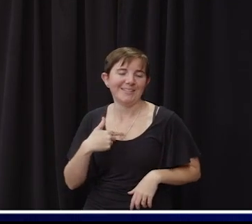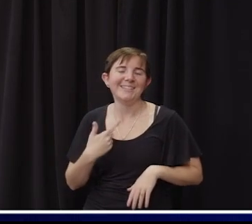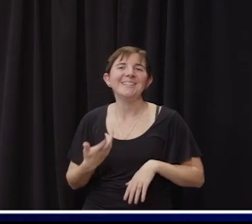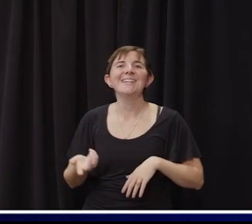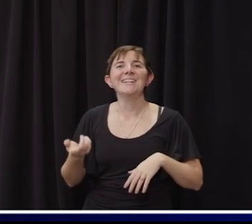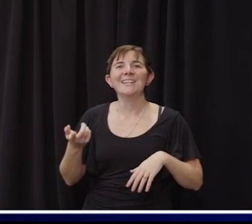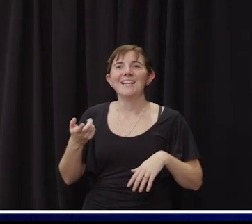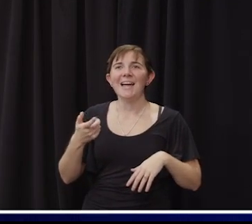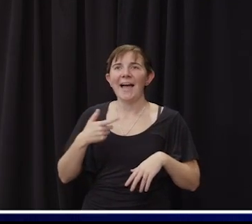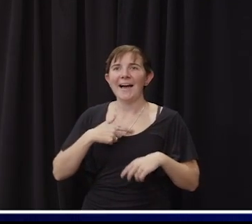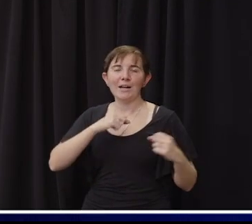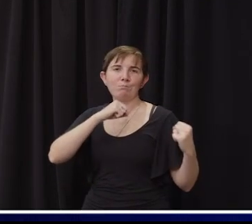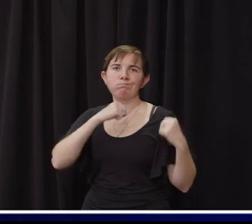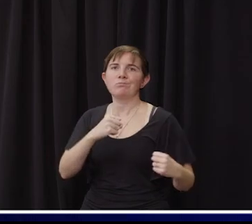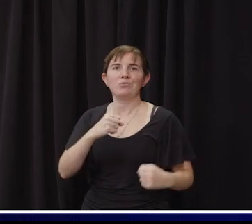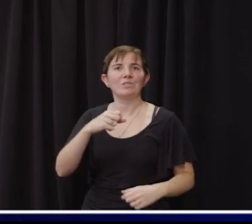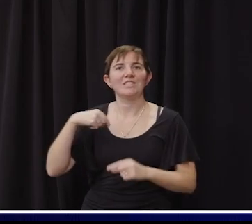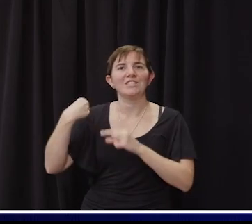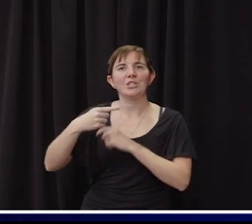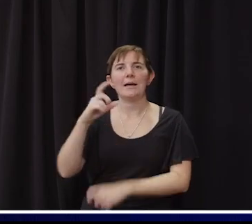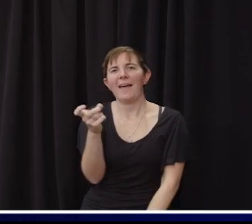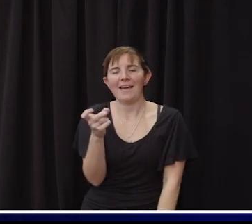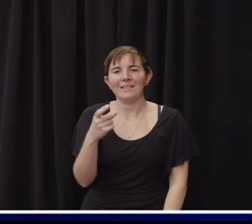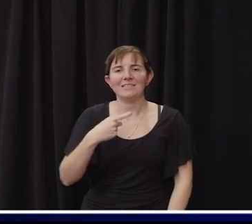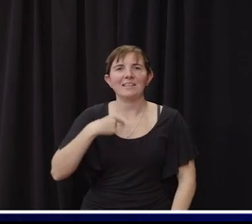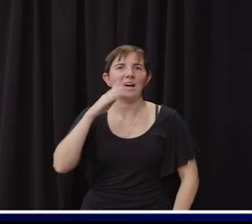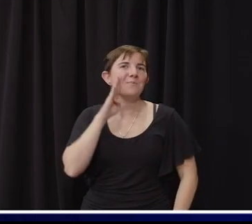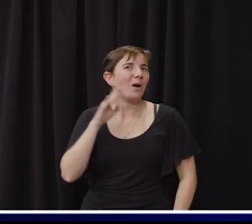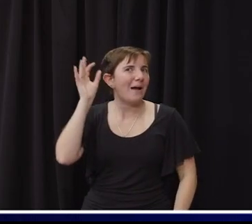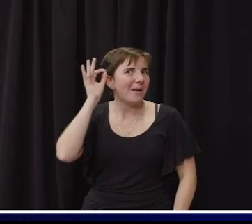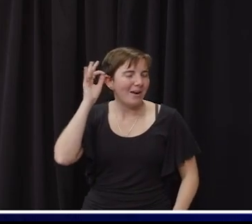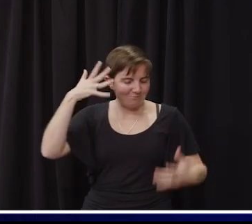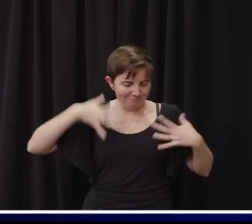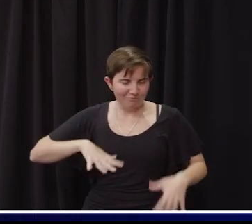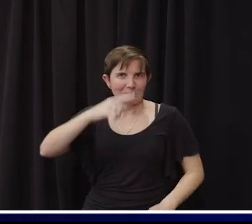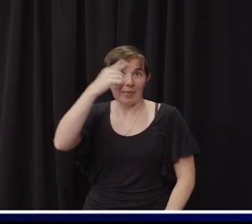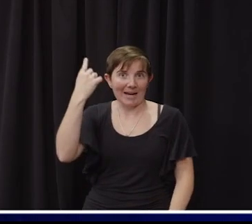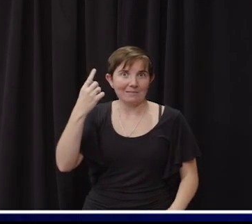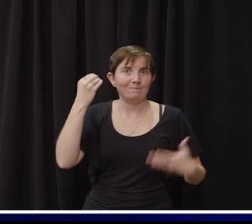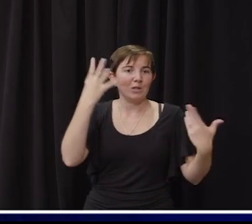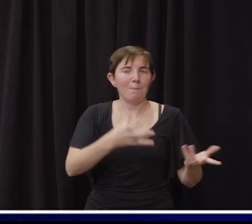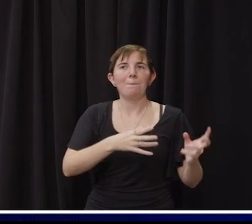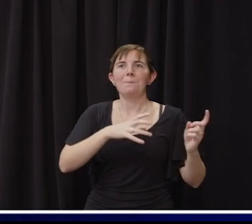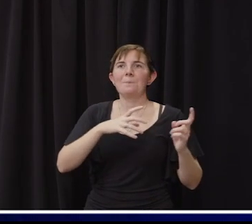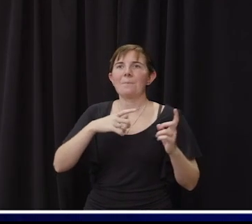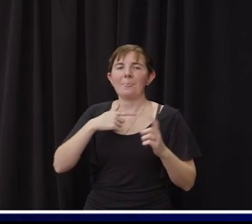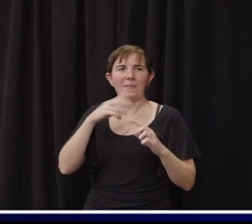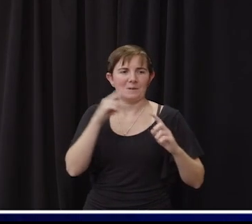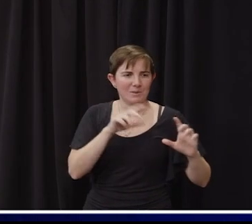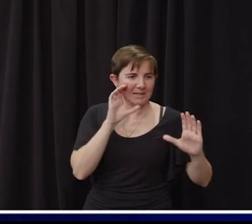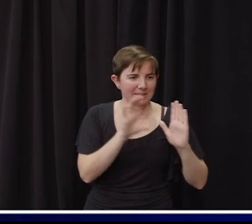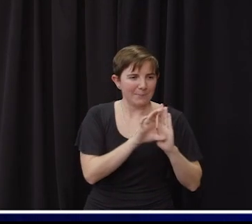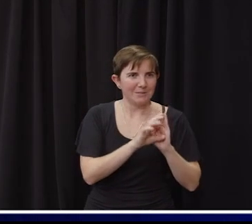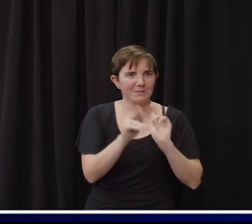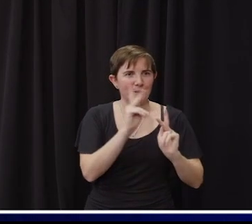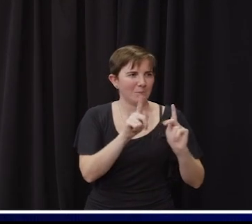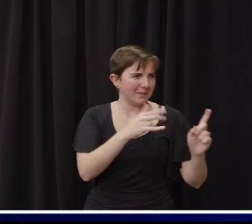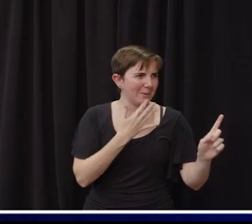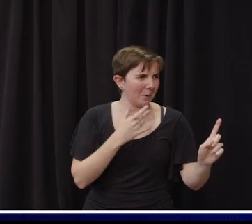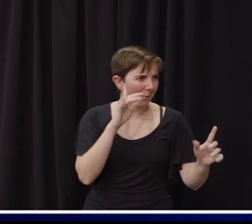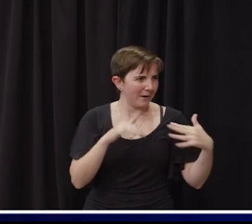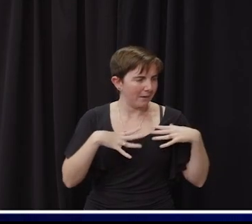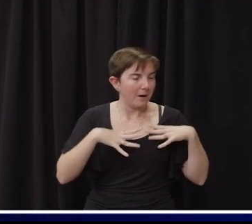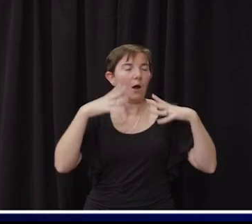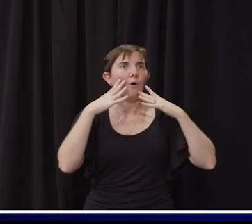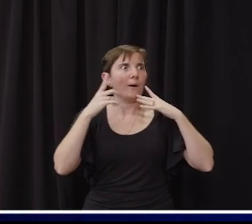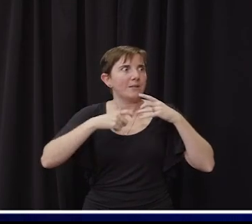I am solidly Gen X, I have brown hair, and I'm wearing black clothes. So I was looking at the pictures of the people and what they're wearing, and it